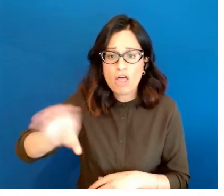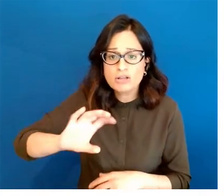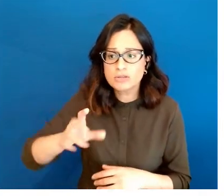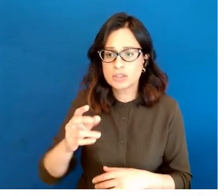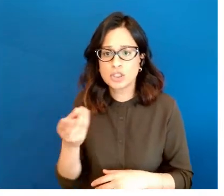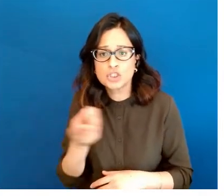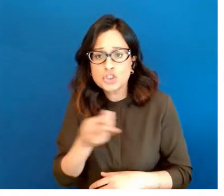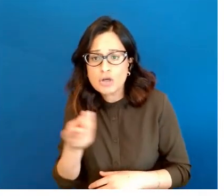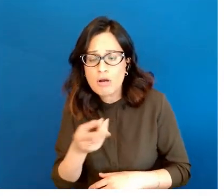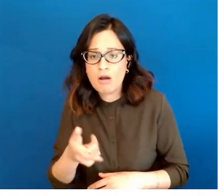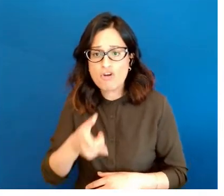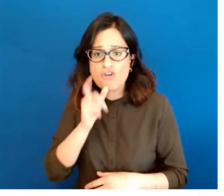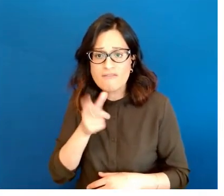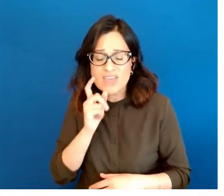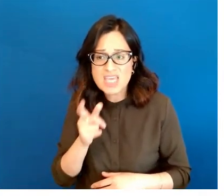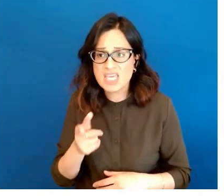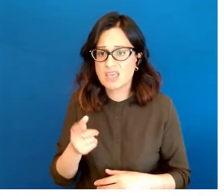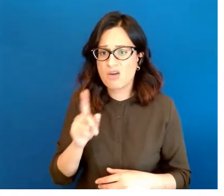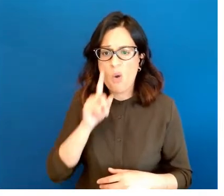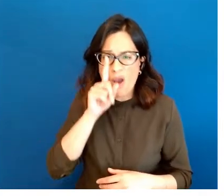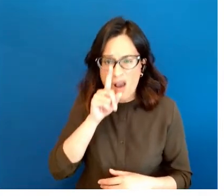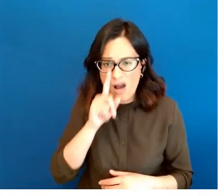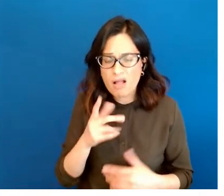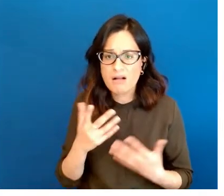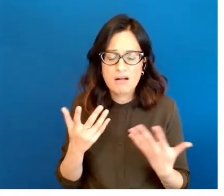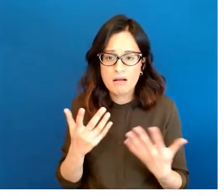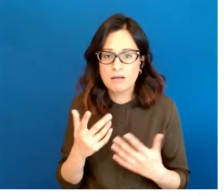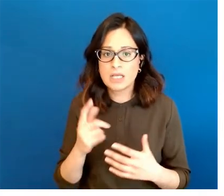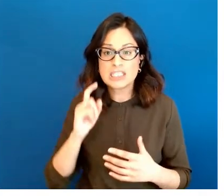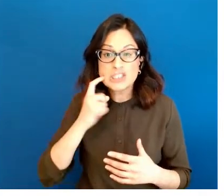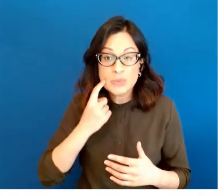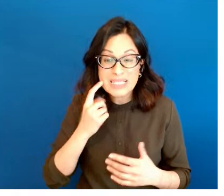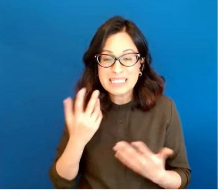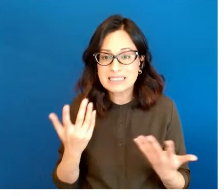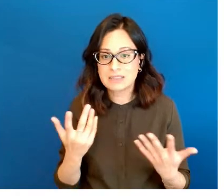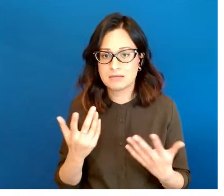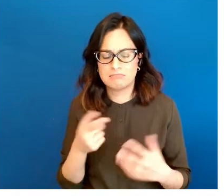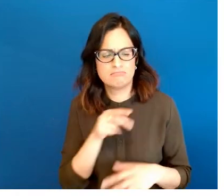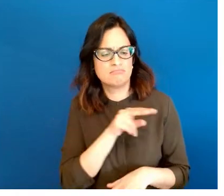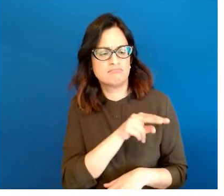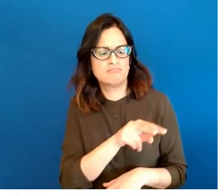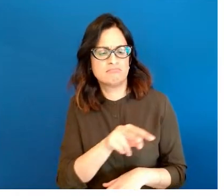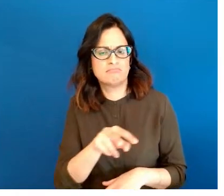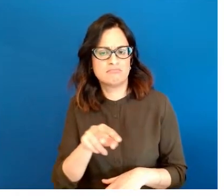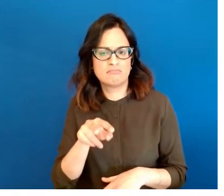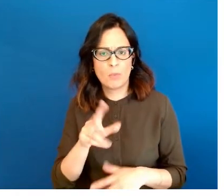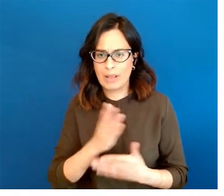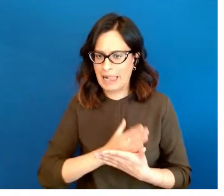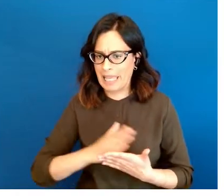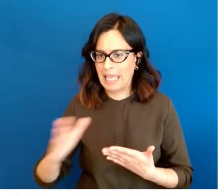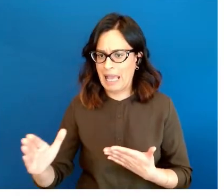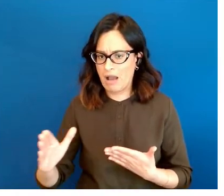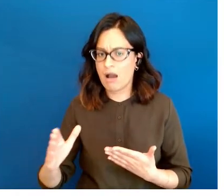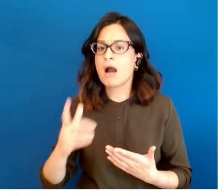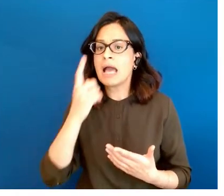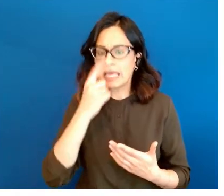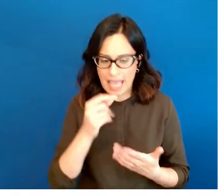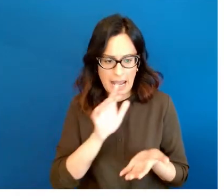coffee, oil, sweets, etc., it helps you to very clearly discount food allergy as a cause